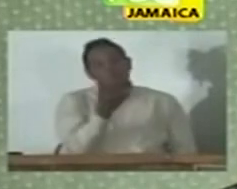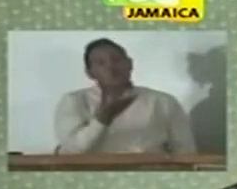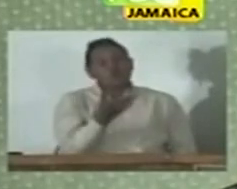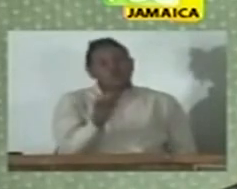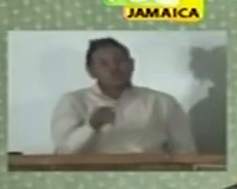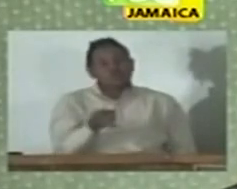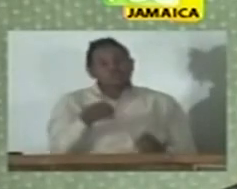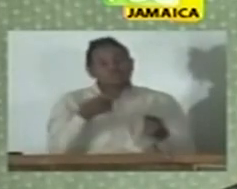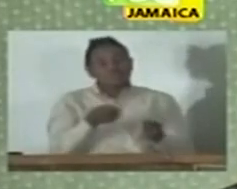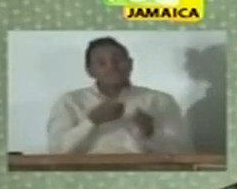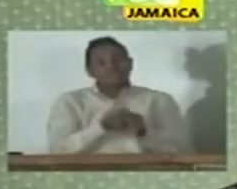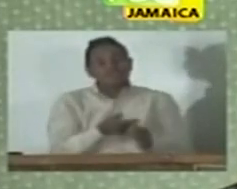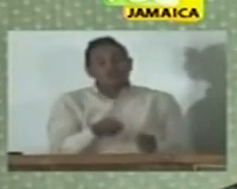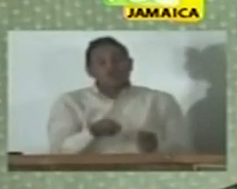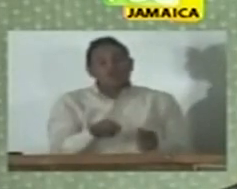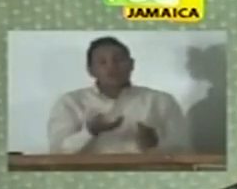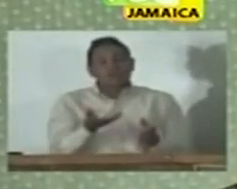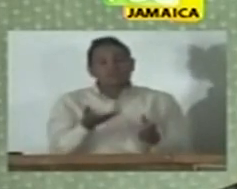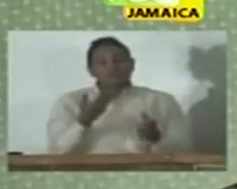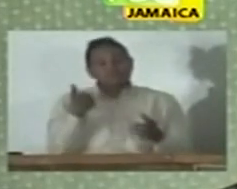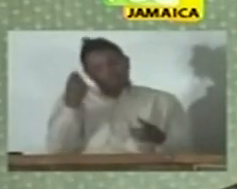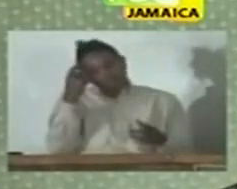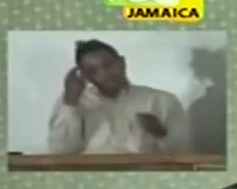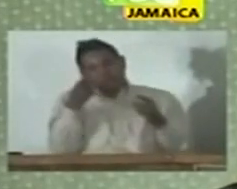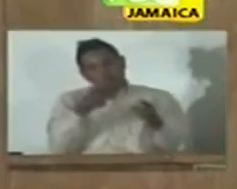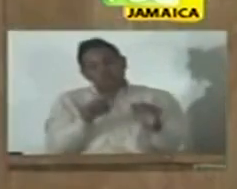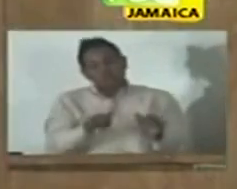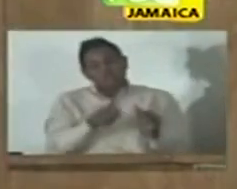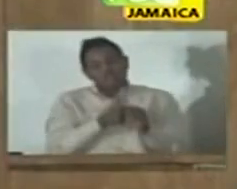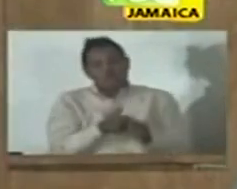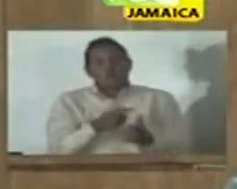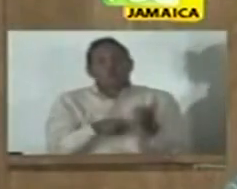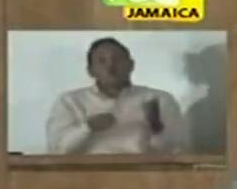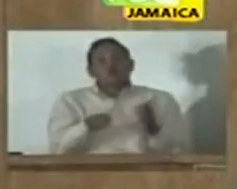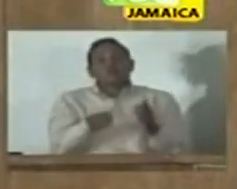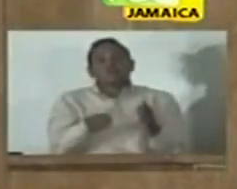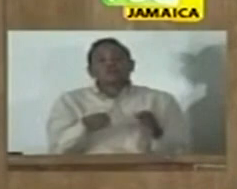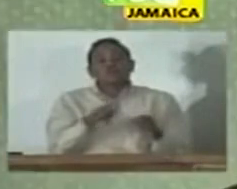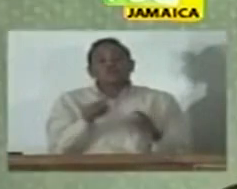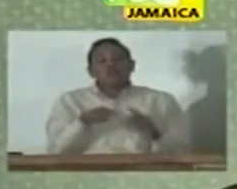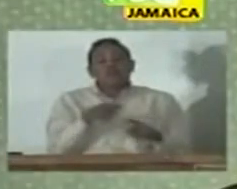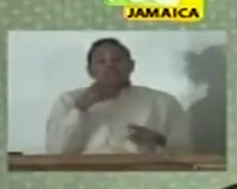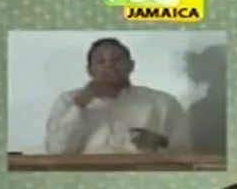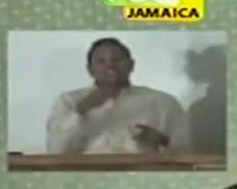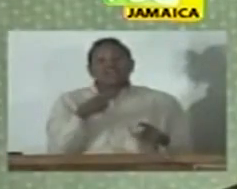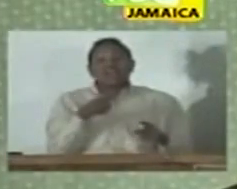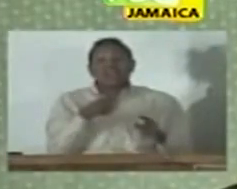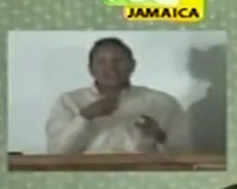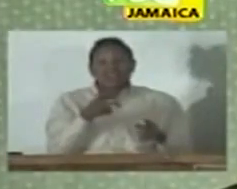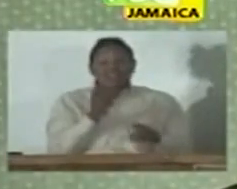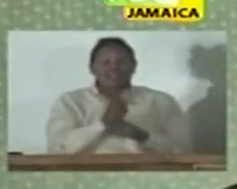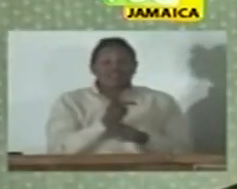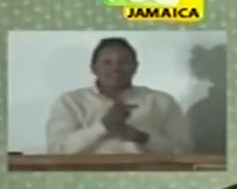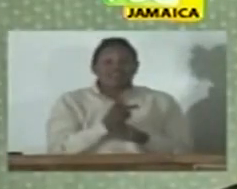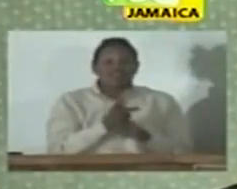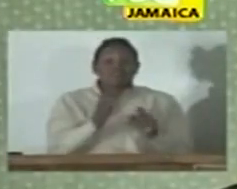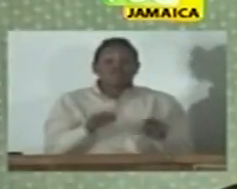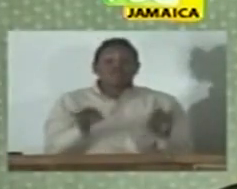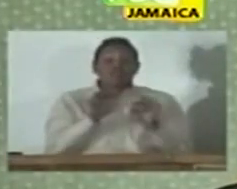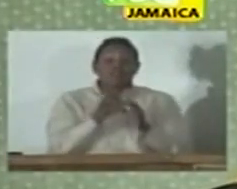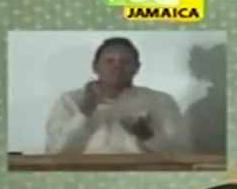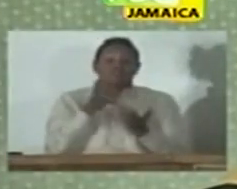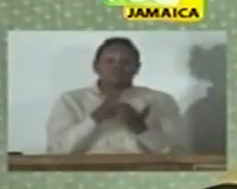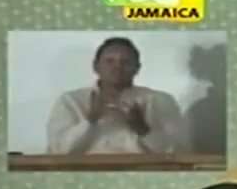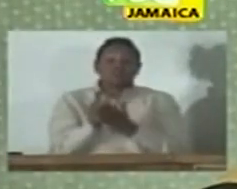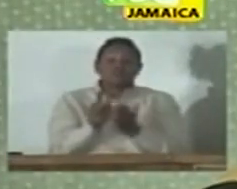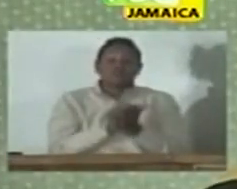to the script, man. You get the point. Just stick to the script. Please, when I say stick to the script, I mean keep the thing relevant to the